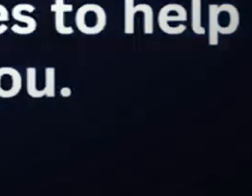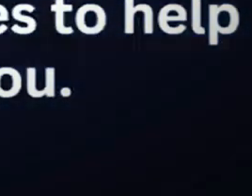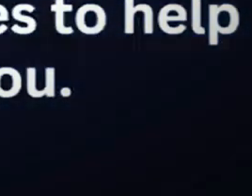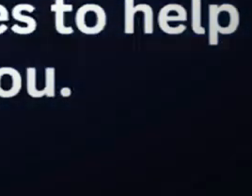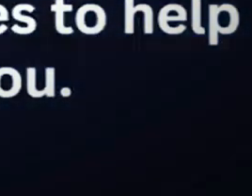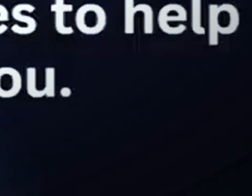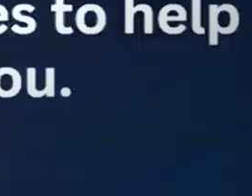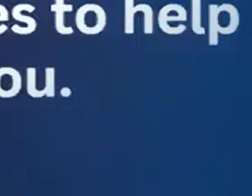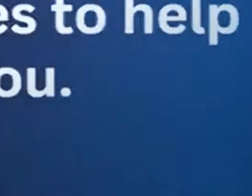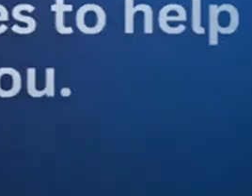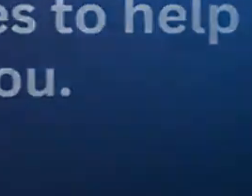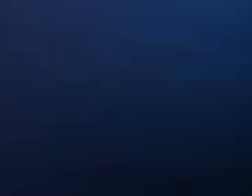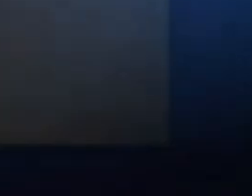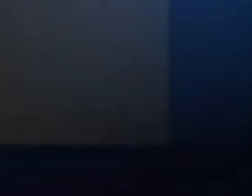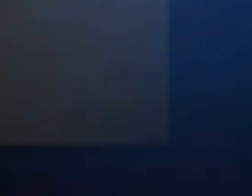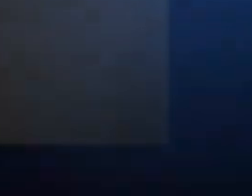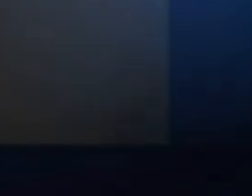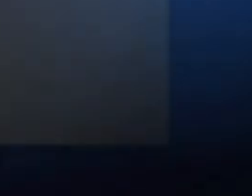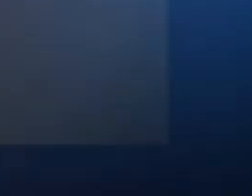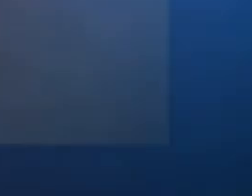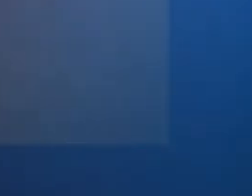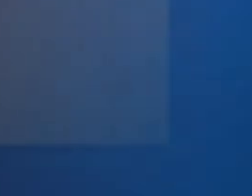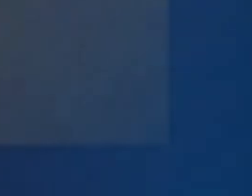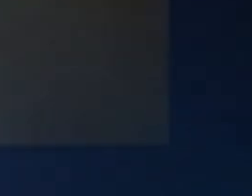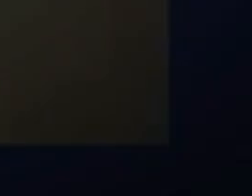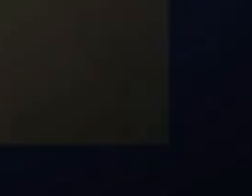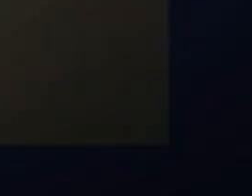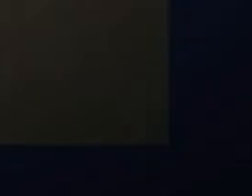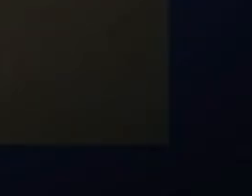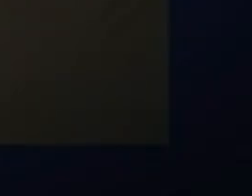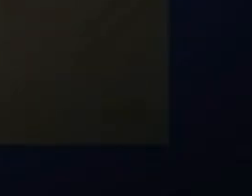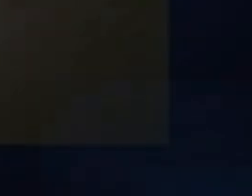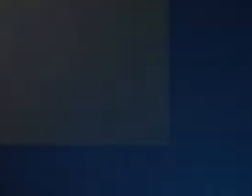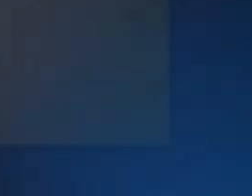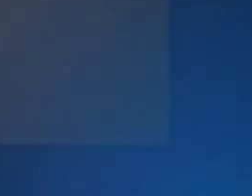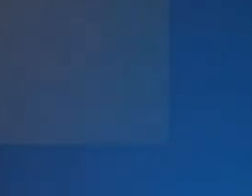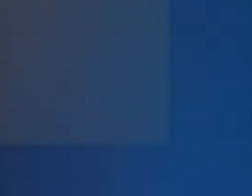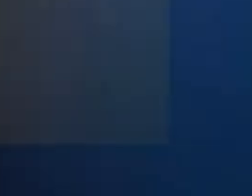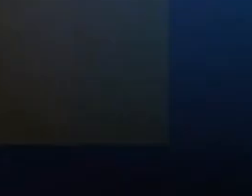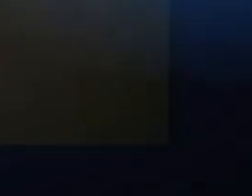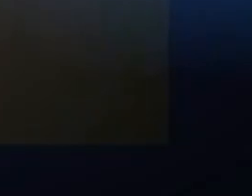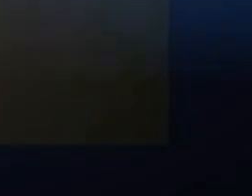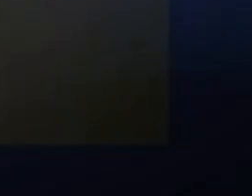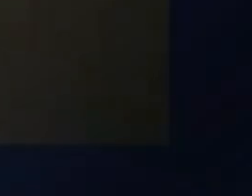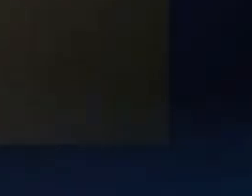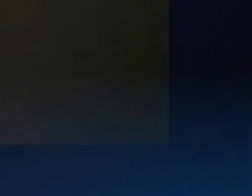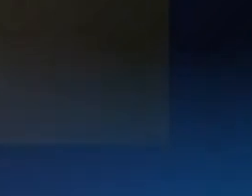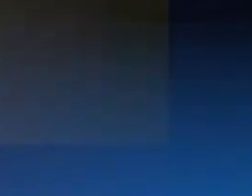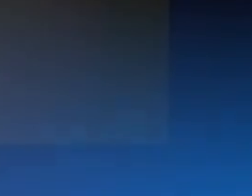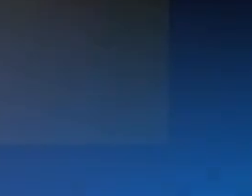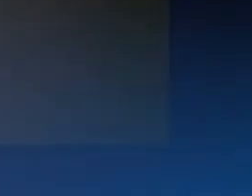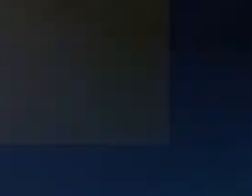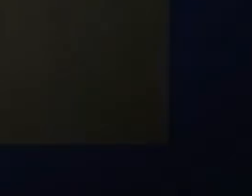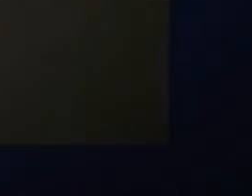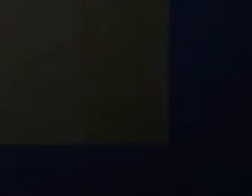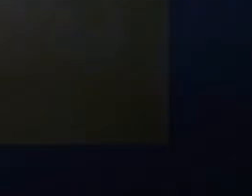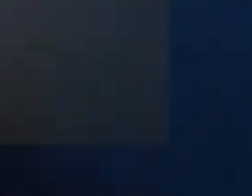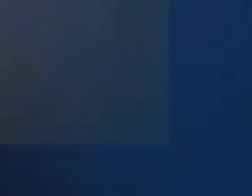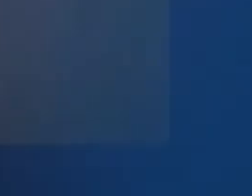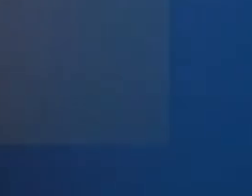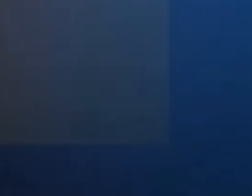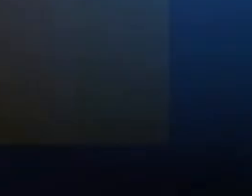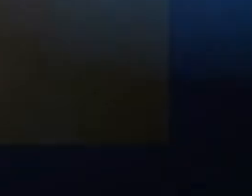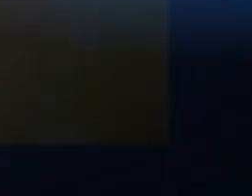future. So seek him in all your ways. Draw him into